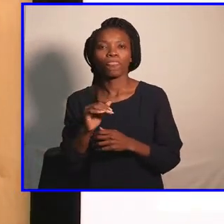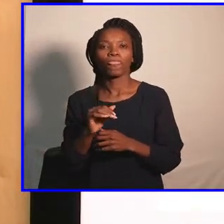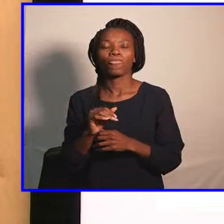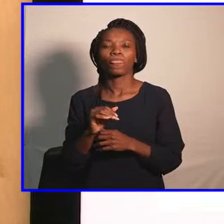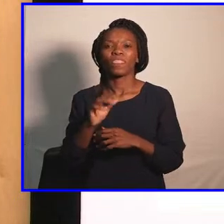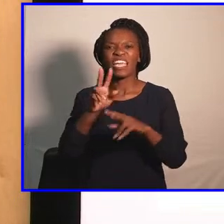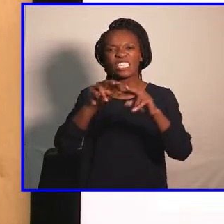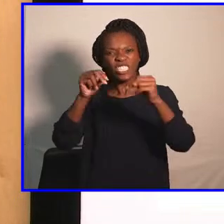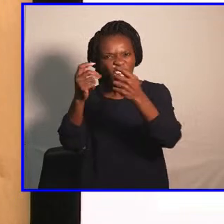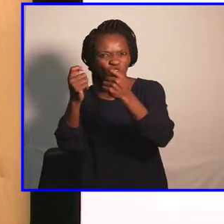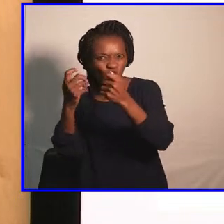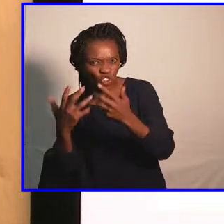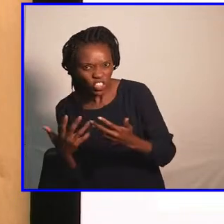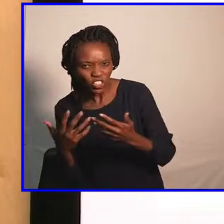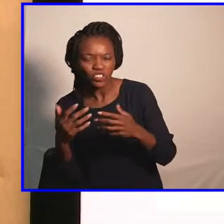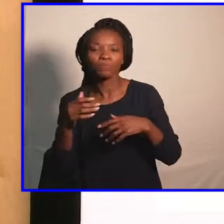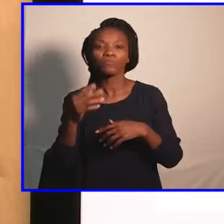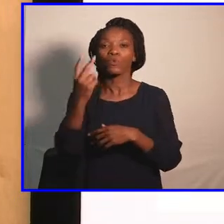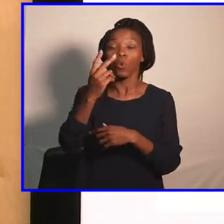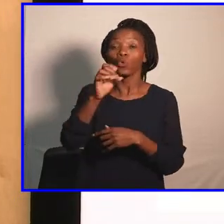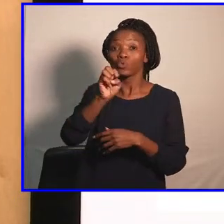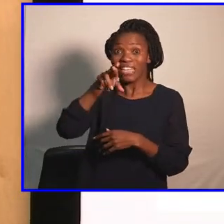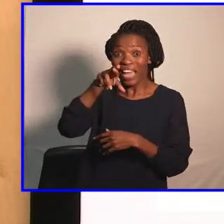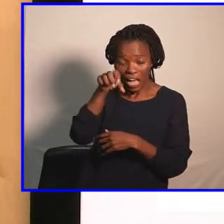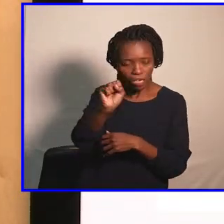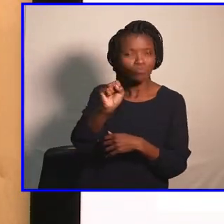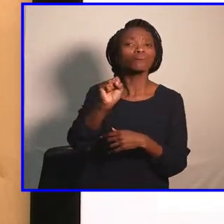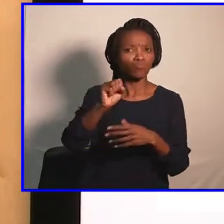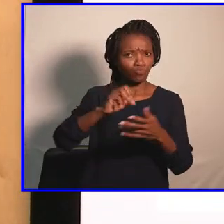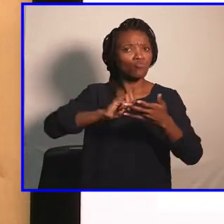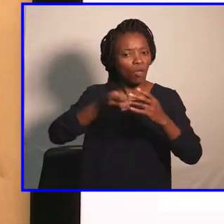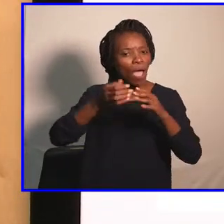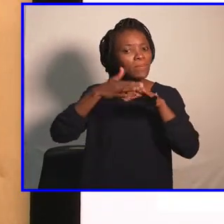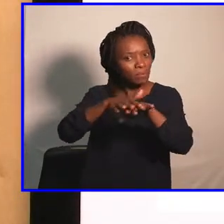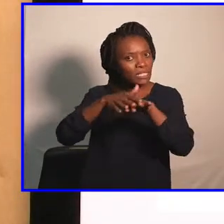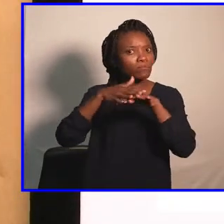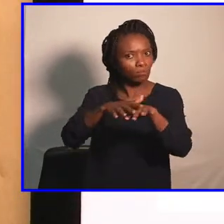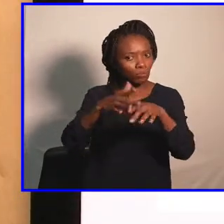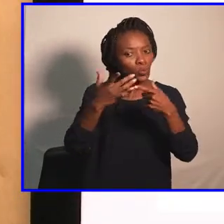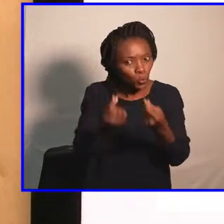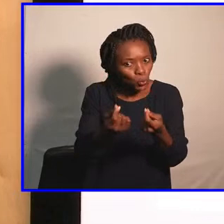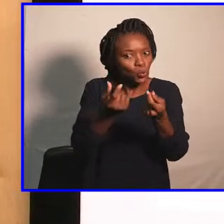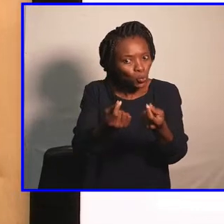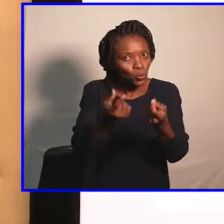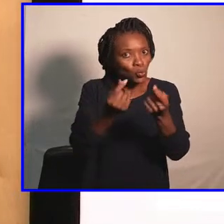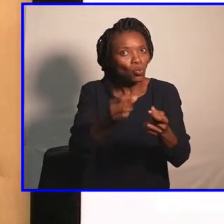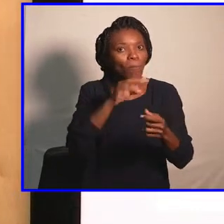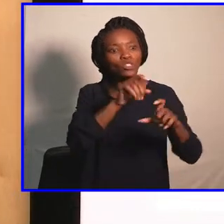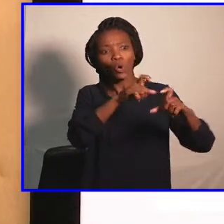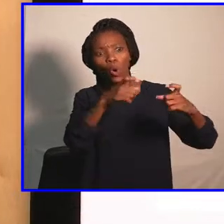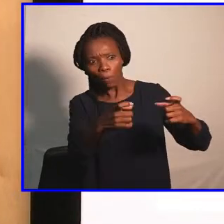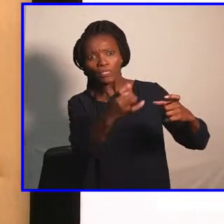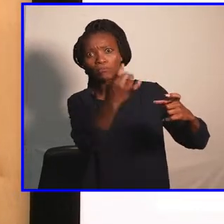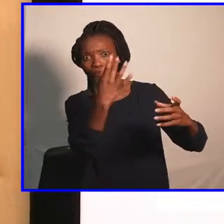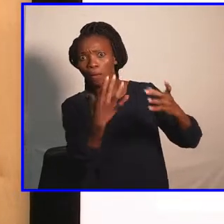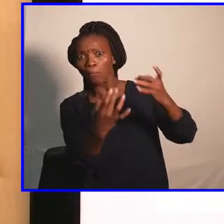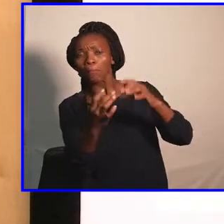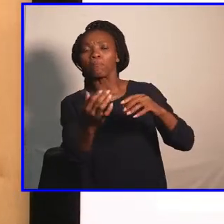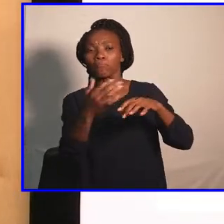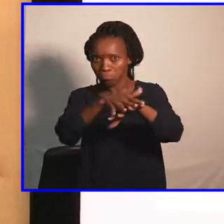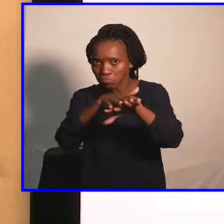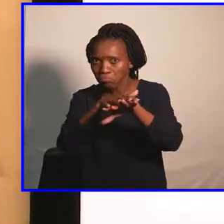the National Treasury, and SARS have implemented many of the Commission's